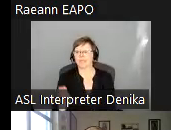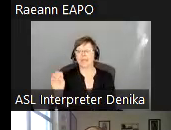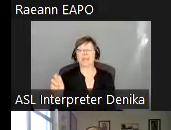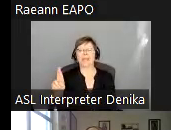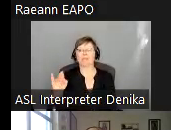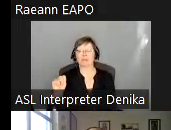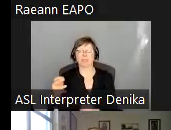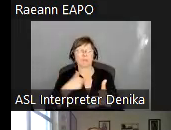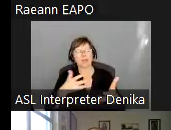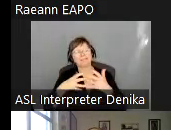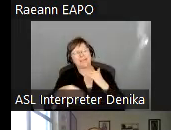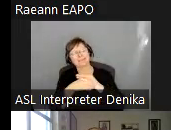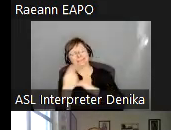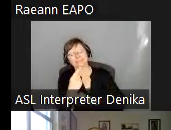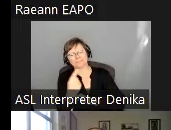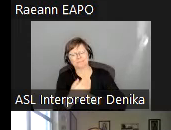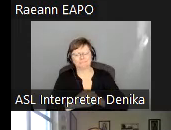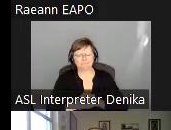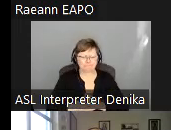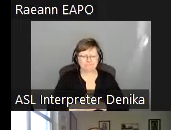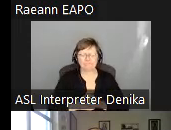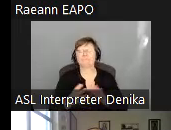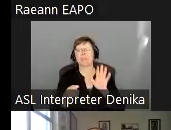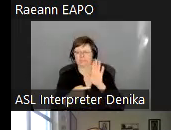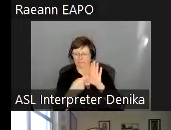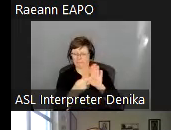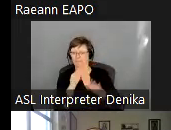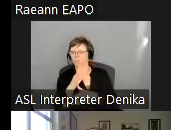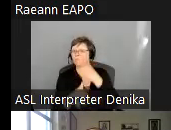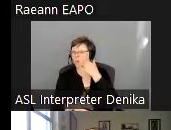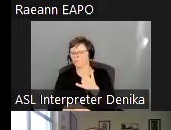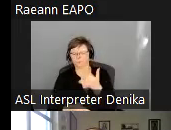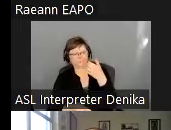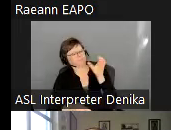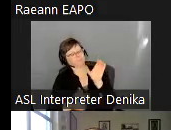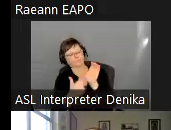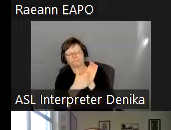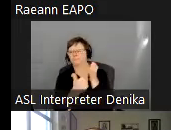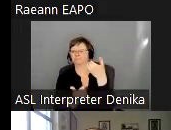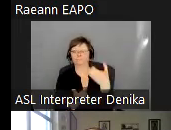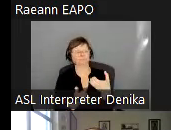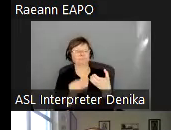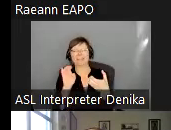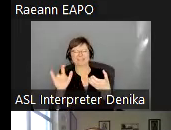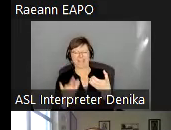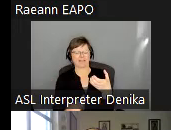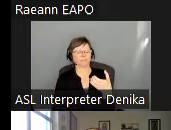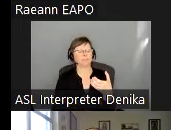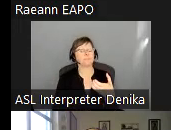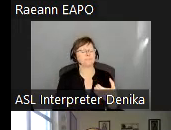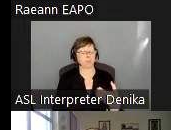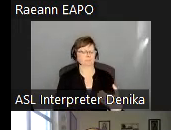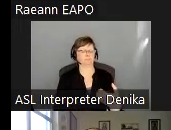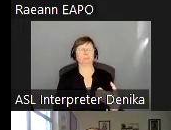that. I know sometimes in your phone, the settings, if it's a cell phone, you're embedded